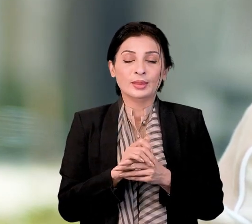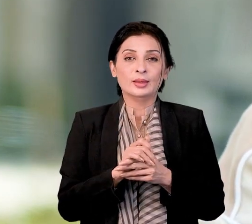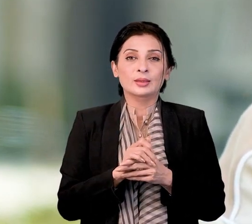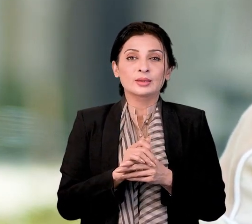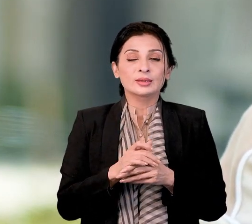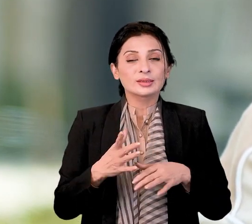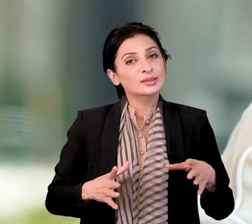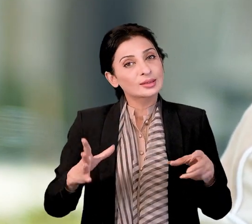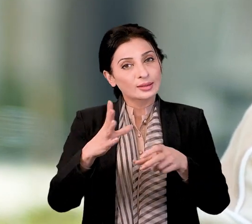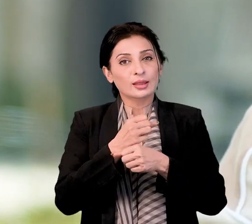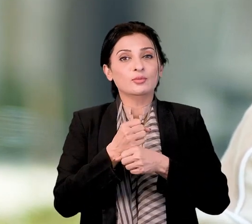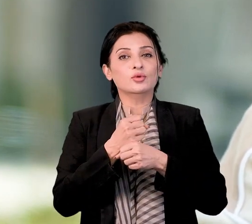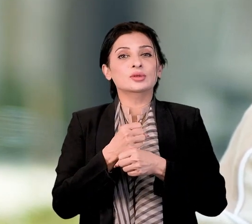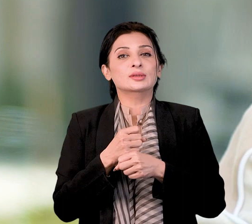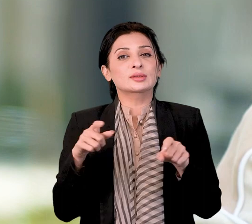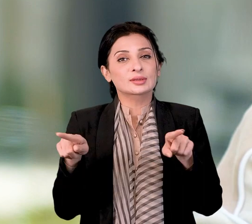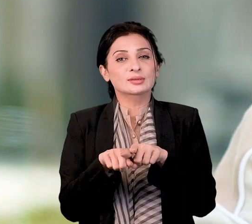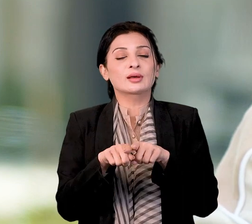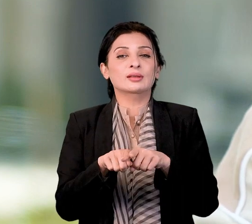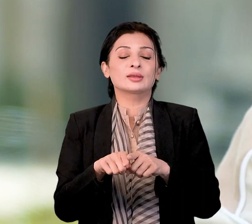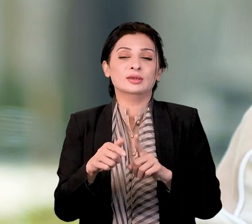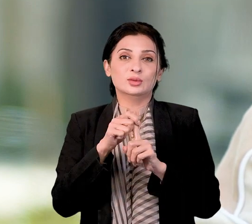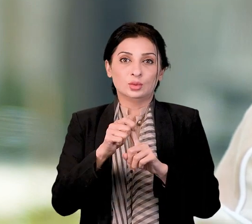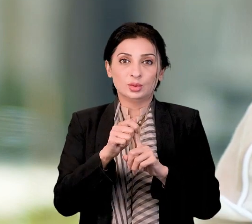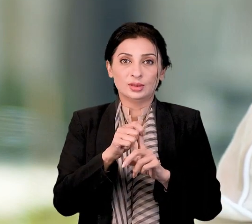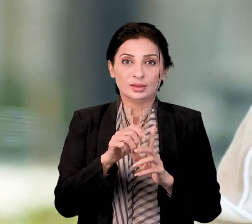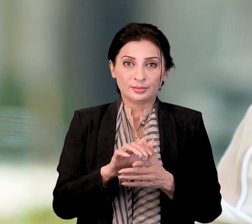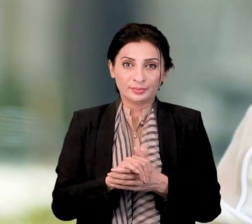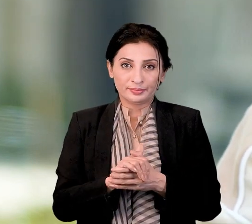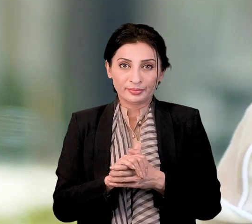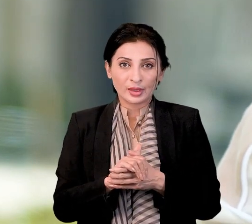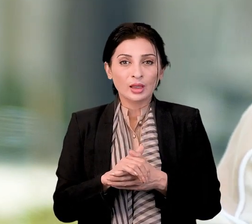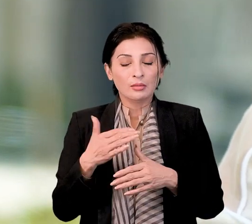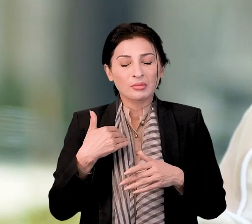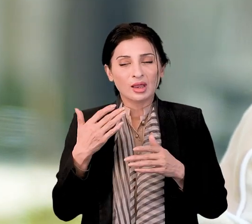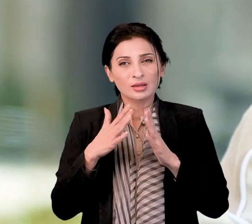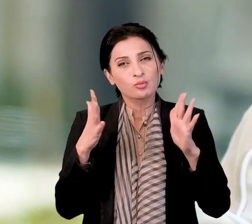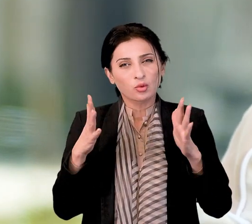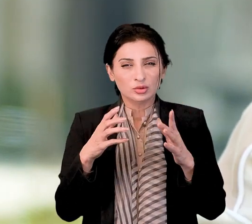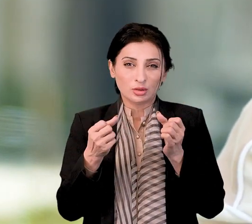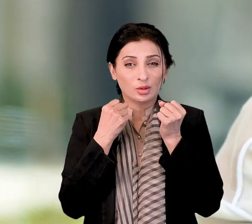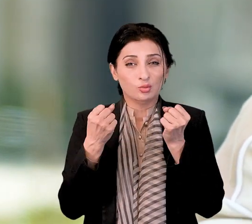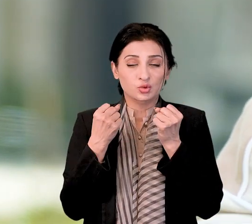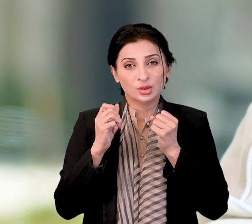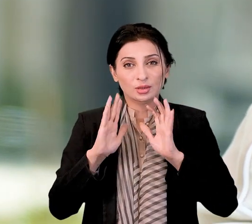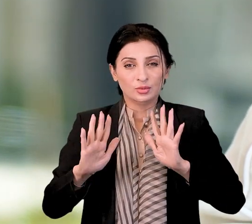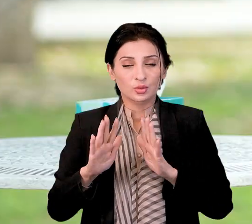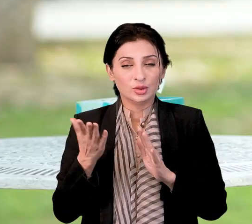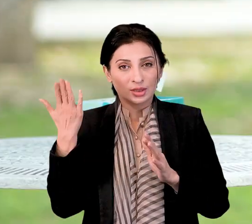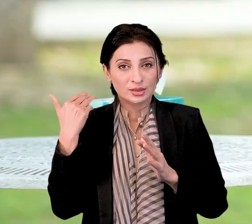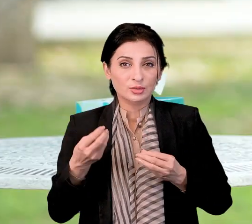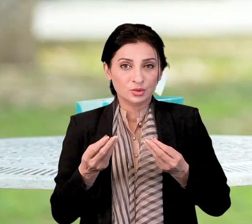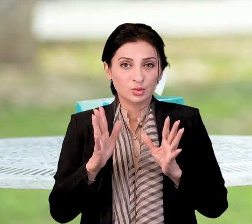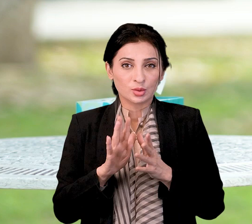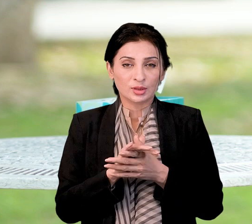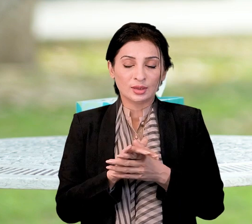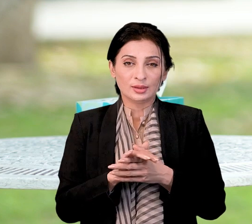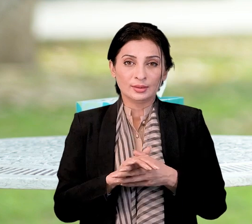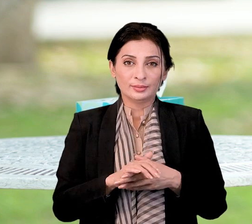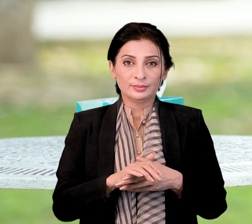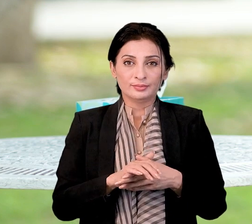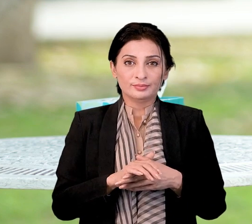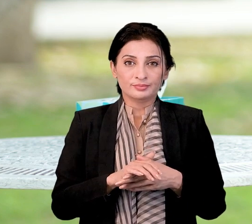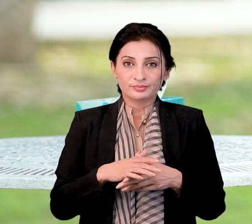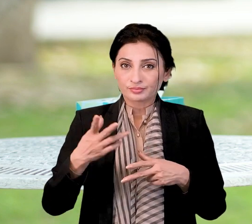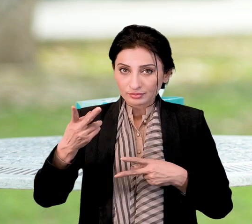and I still do, because running a restaurant is not just about putting food on the table. It's about the entire